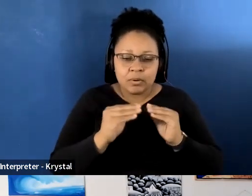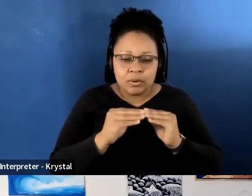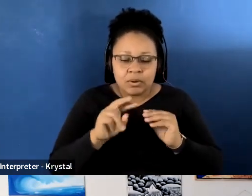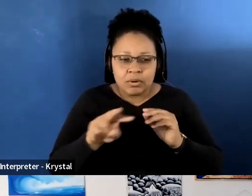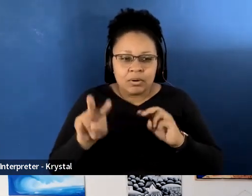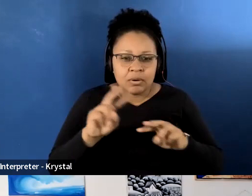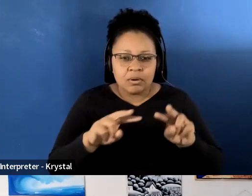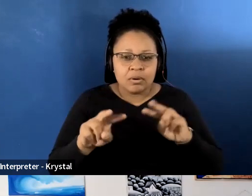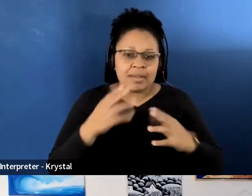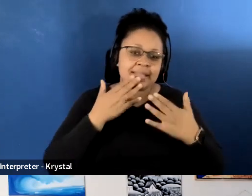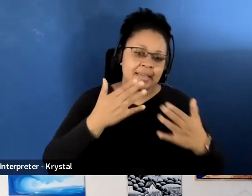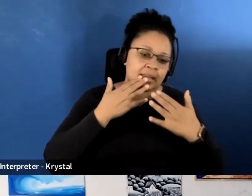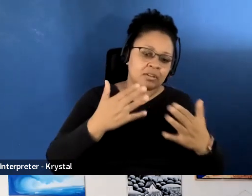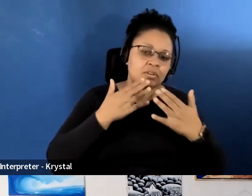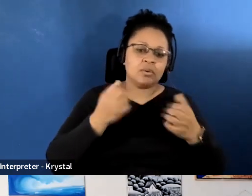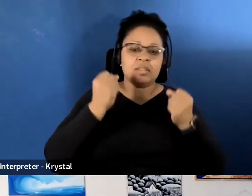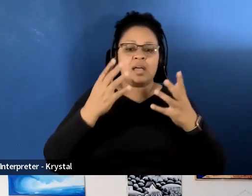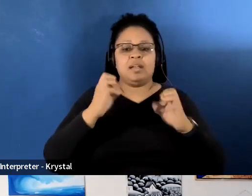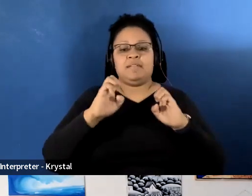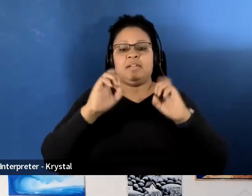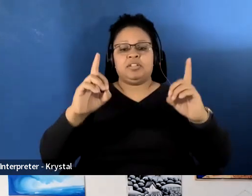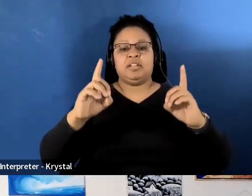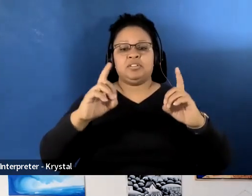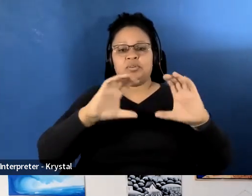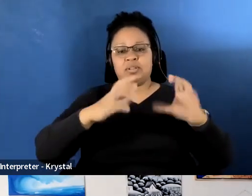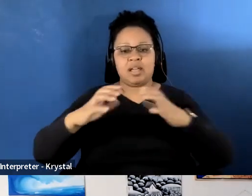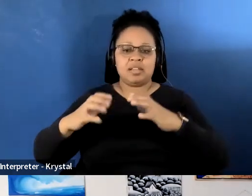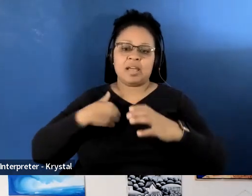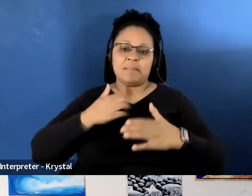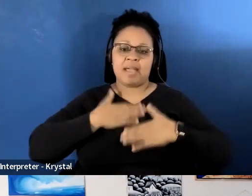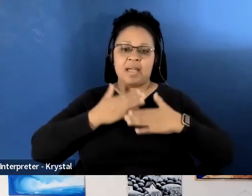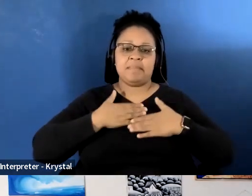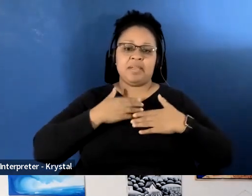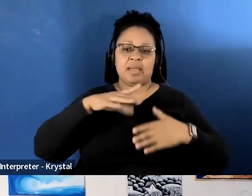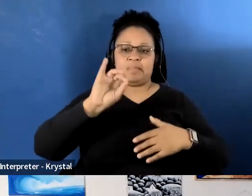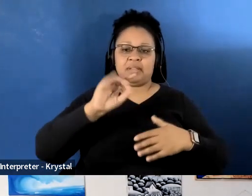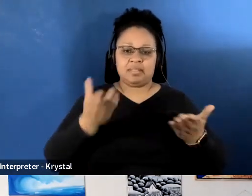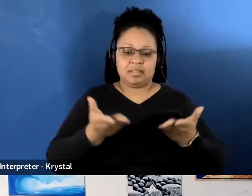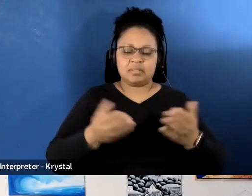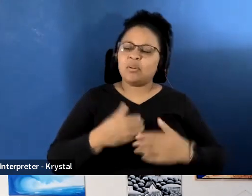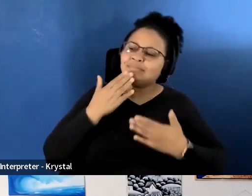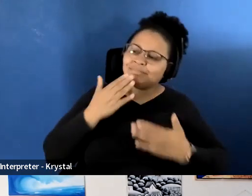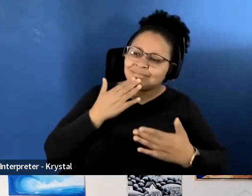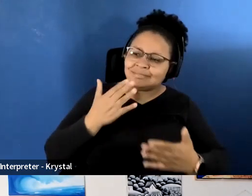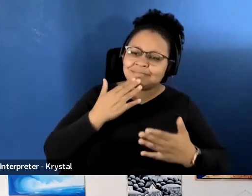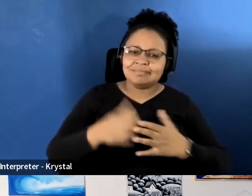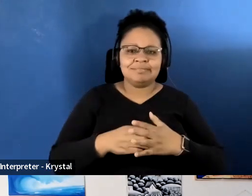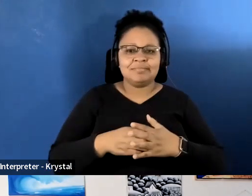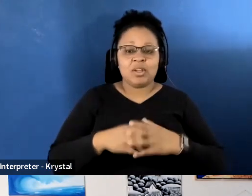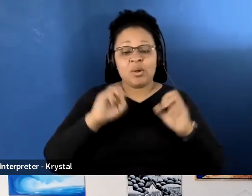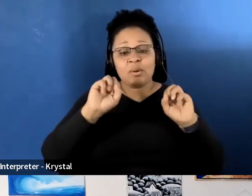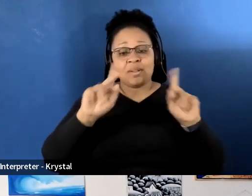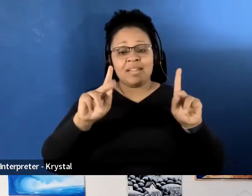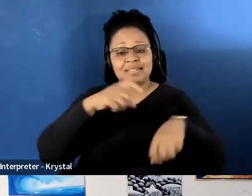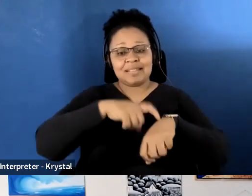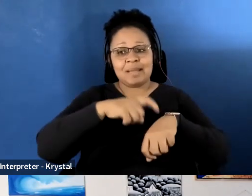Thank you. There are so many educational good classes. God, I chose this. And thank you so much. So it looks like it's time to wrap